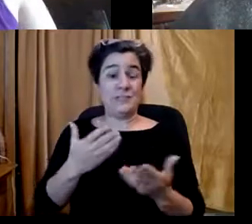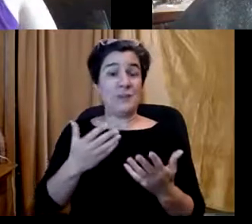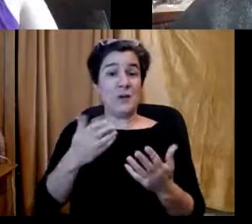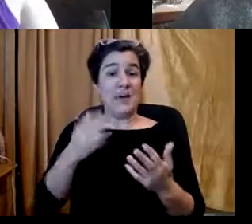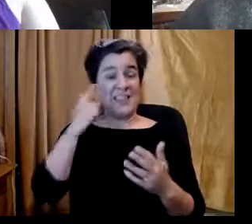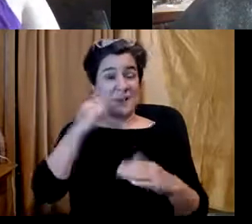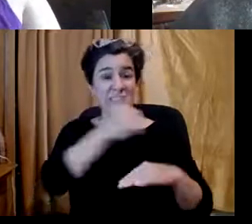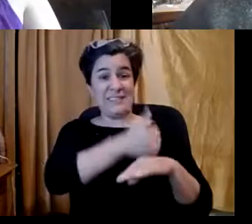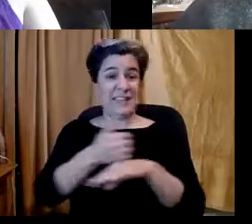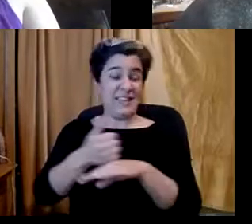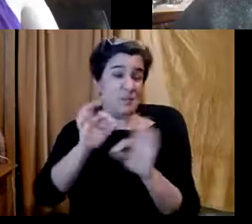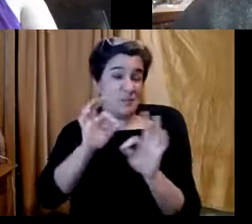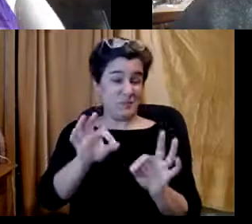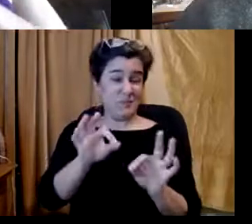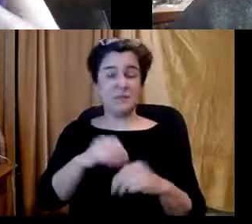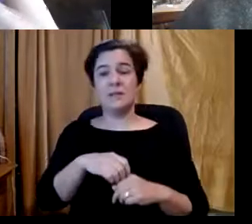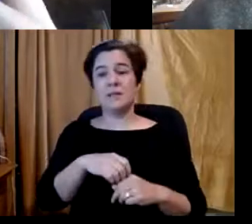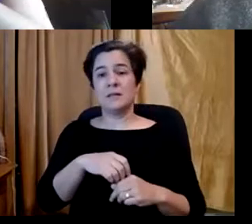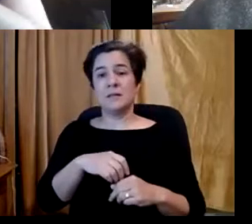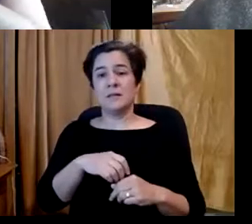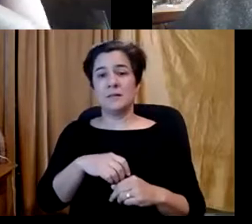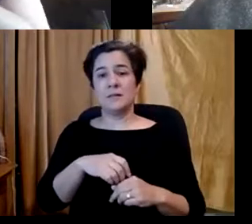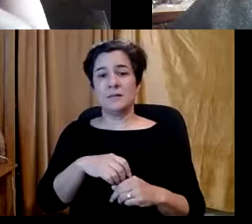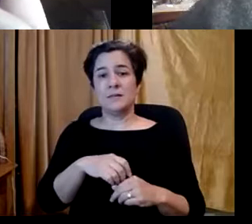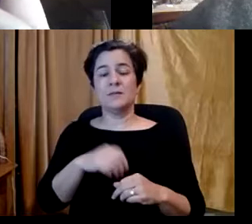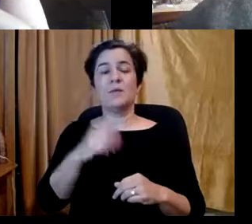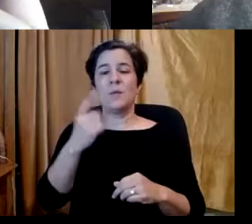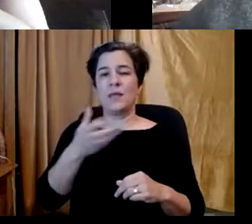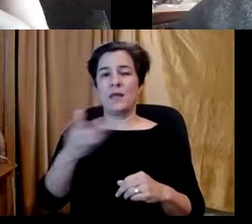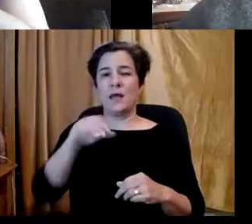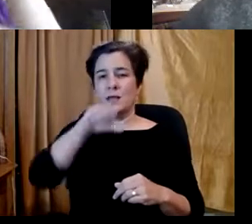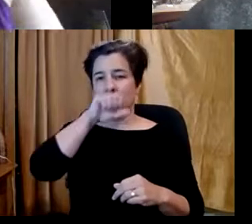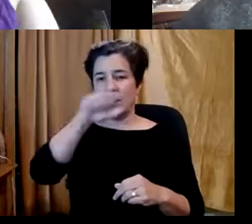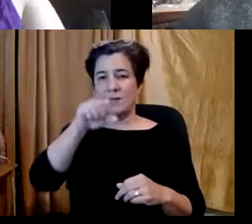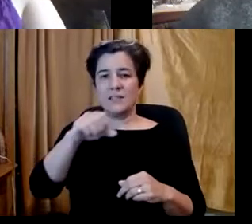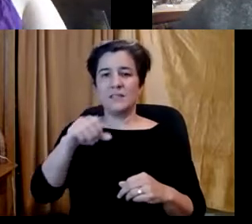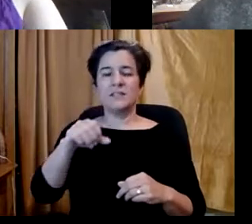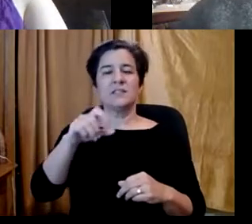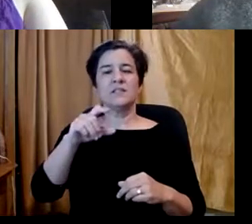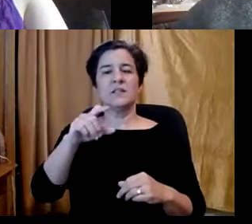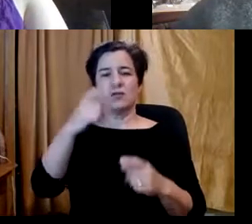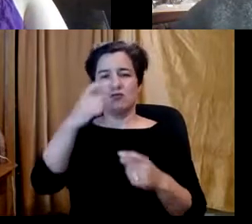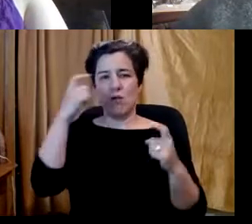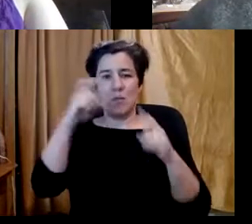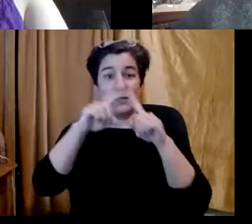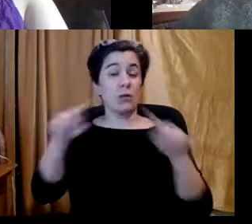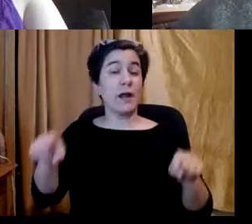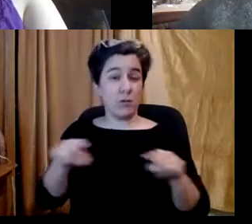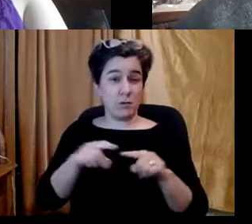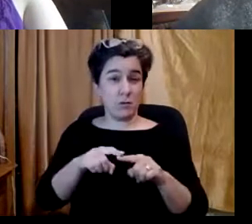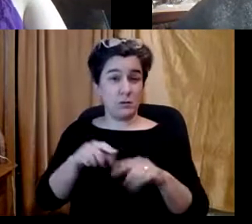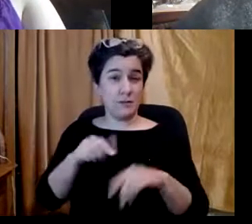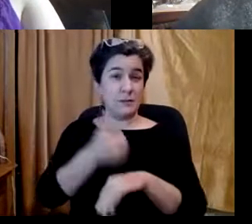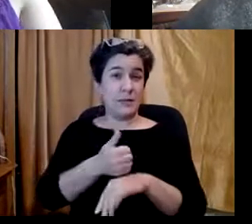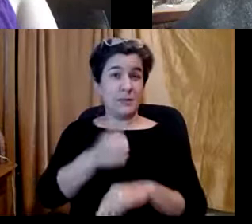little already. One of the models I love to use about this is the drama triangle. I don't know if you've all heard of it. It was created in the 1960s,